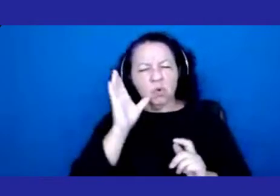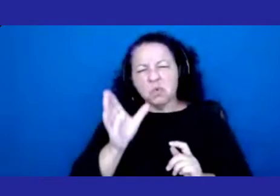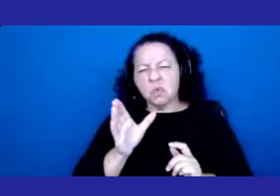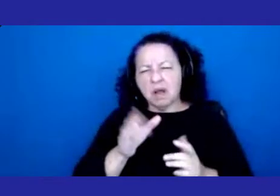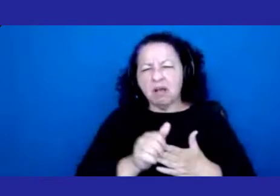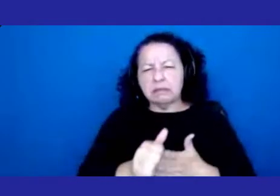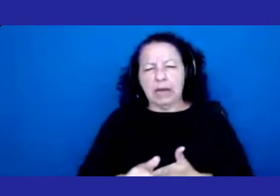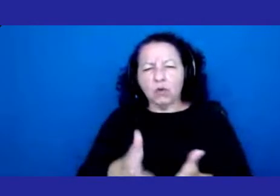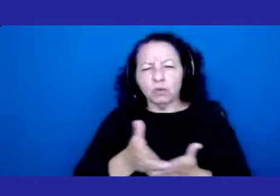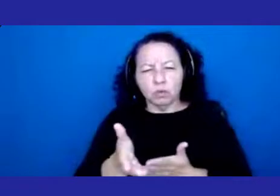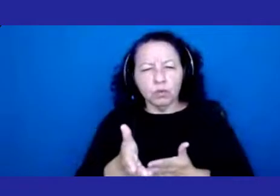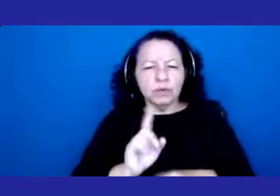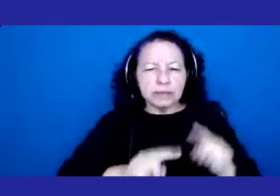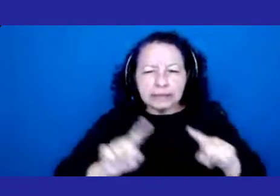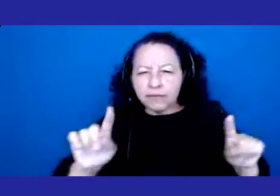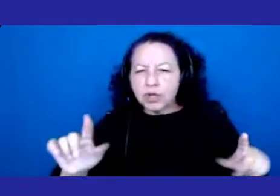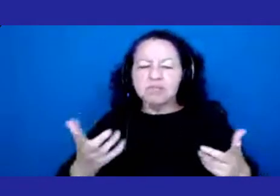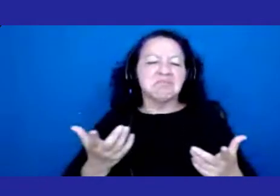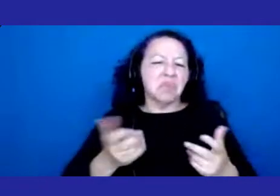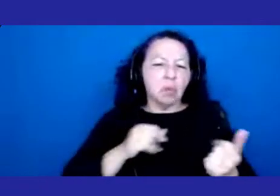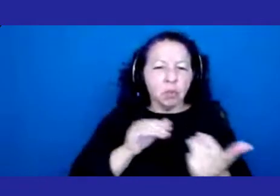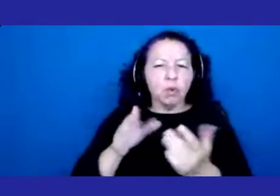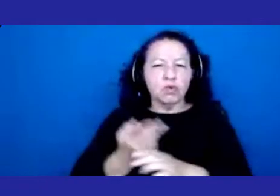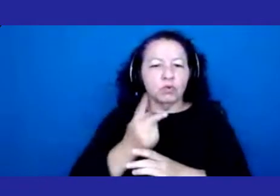this last year for validating the data.